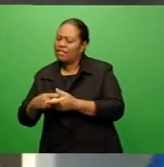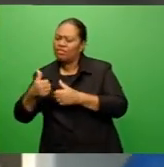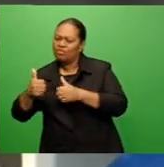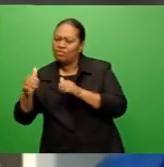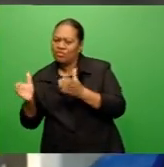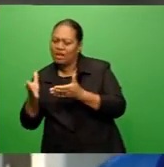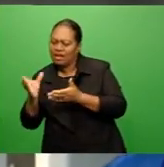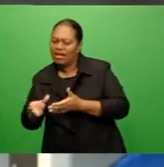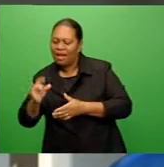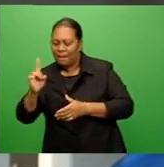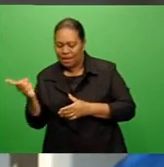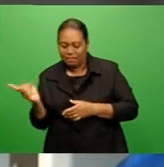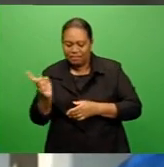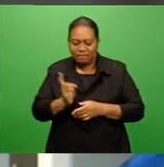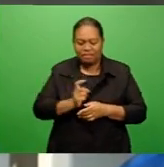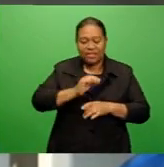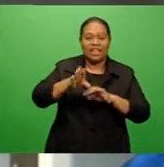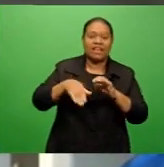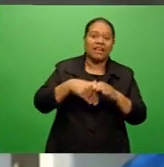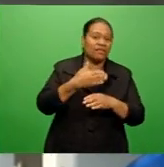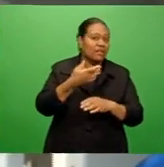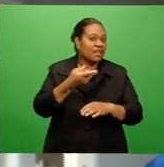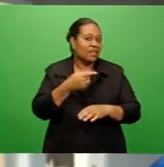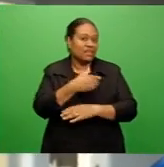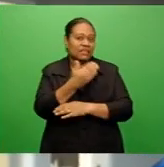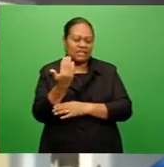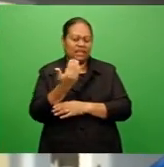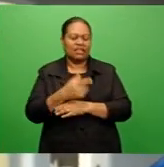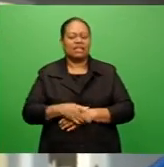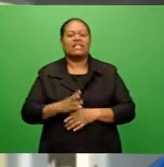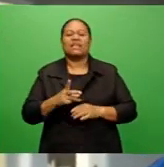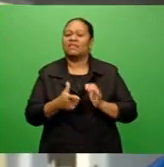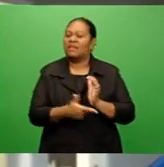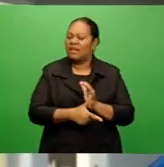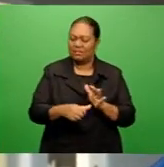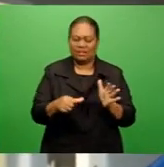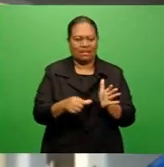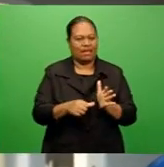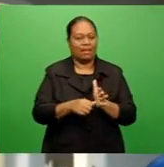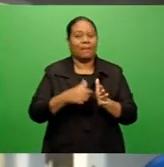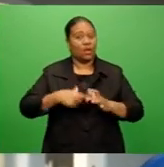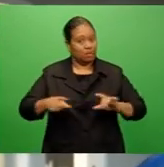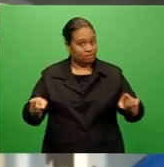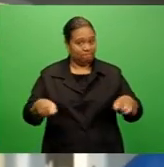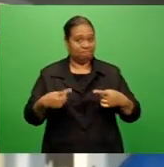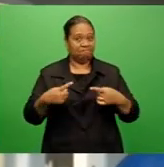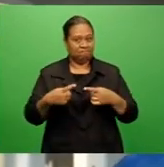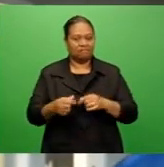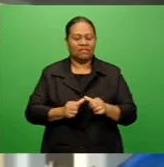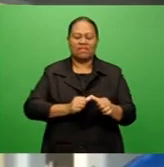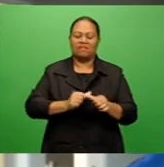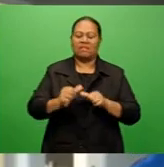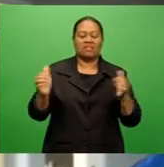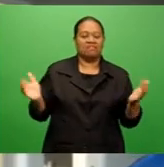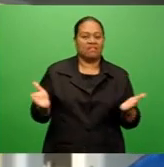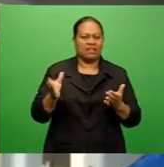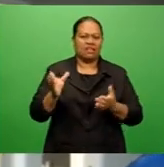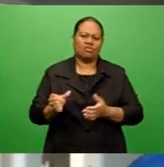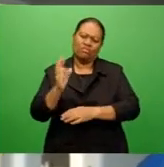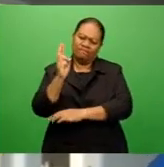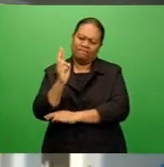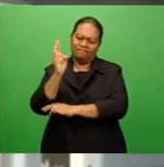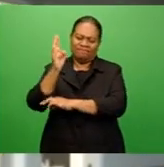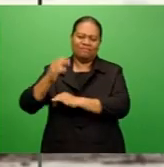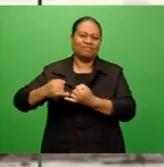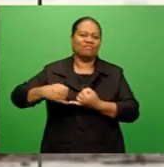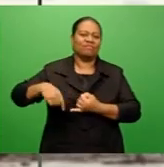had to prove myself on a daily basis. Sometimes it's hard because of the competition and battles for the best 23 players to represent Suva